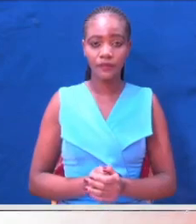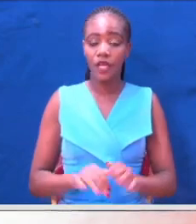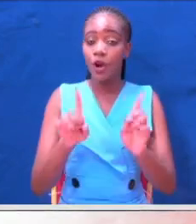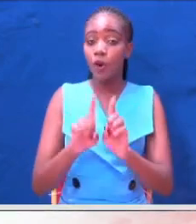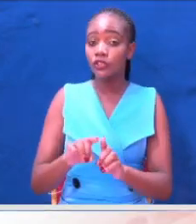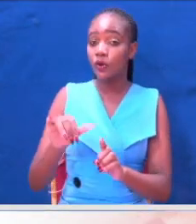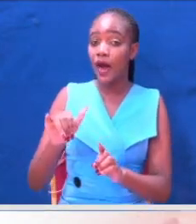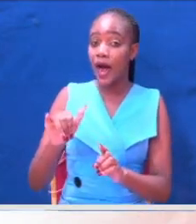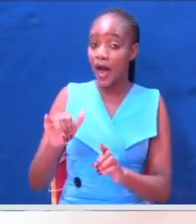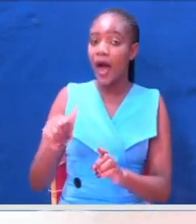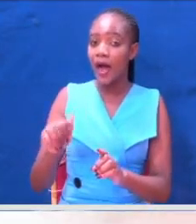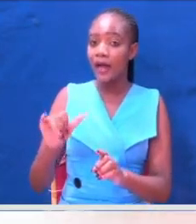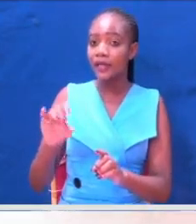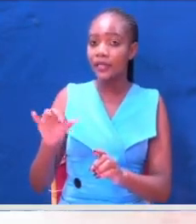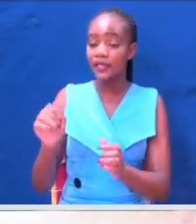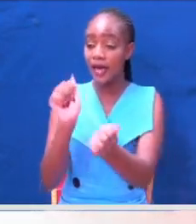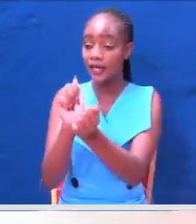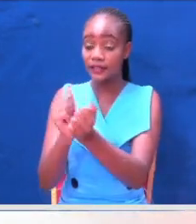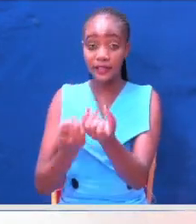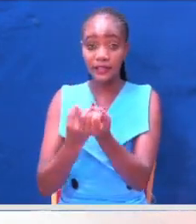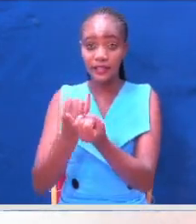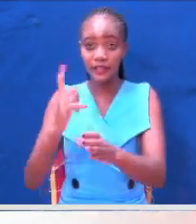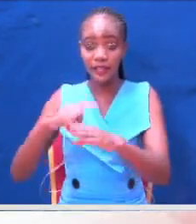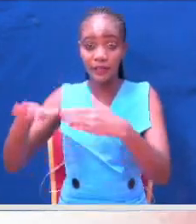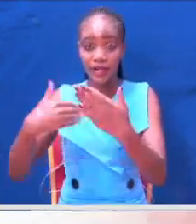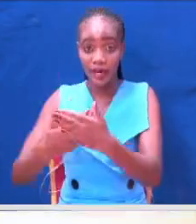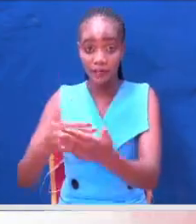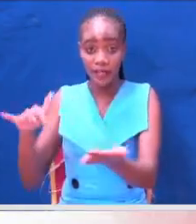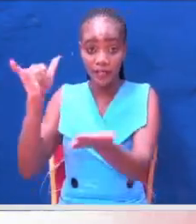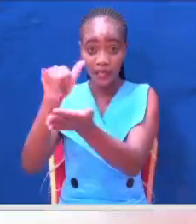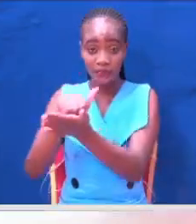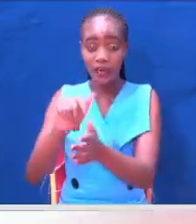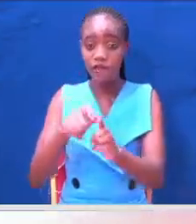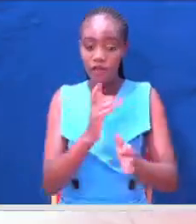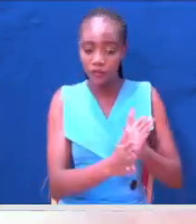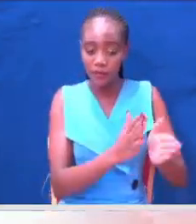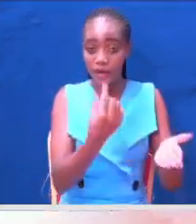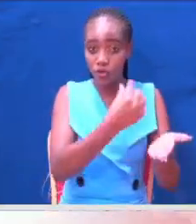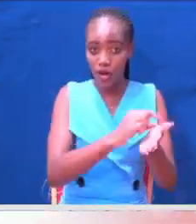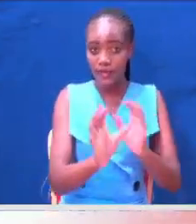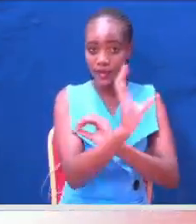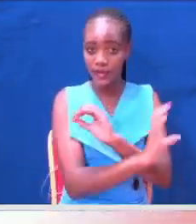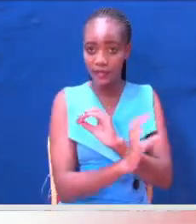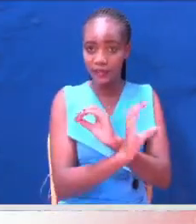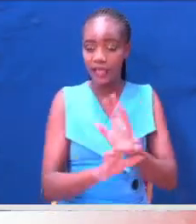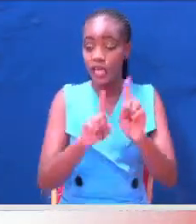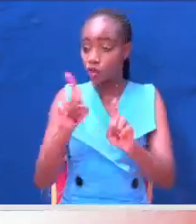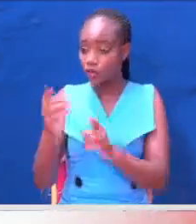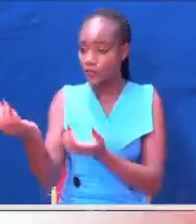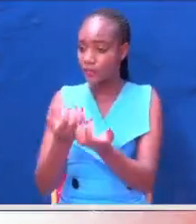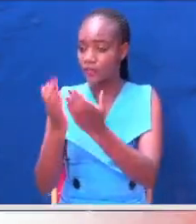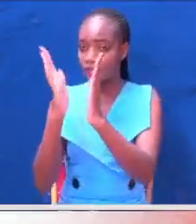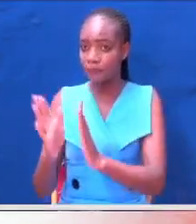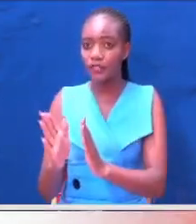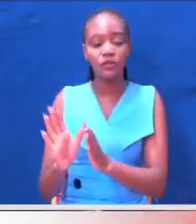Aydin was arrested Saturday upon his arrival at Wilson Airport from neighboring Uganda. The Turkish businessman